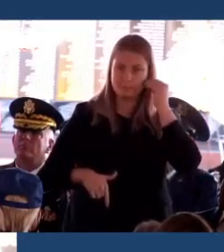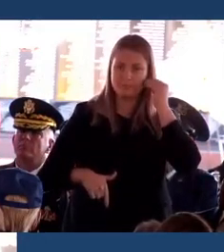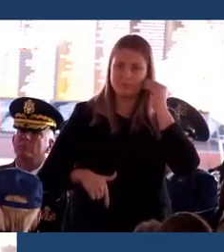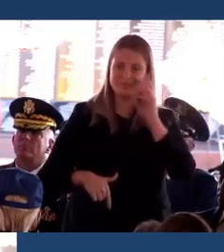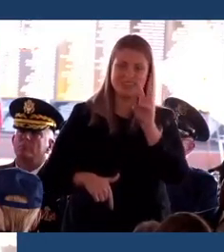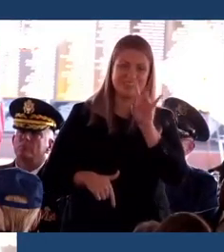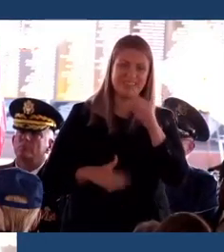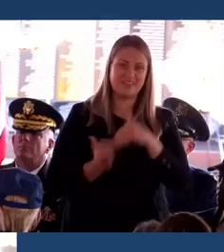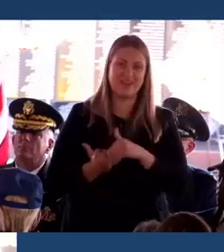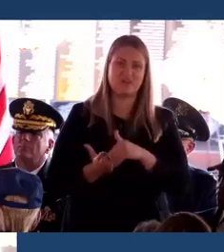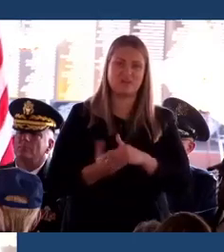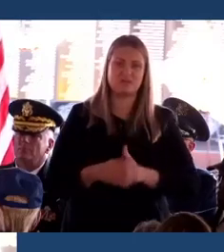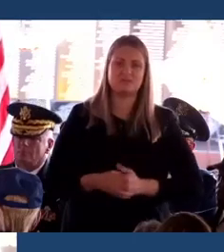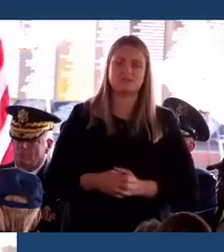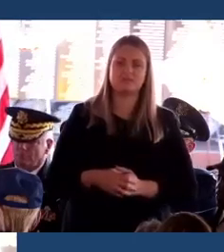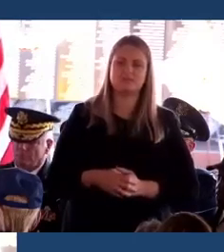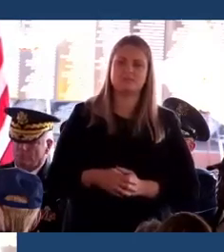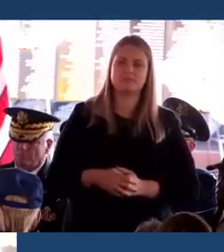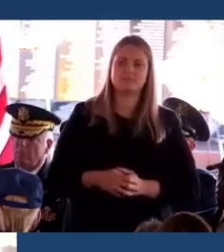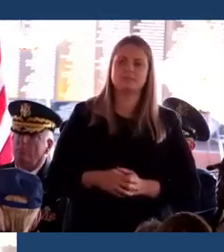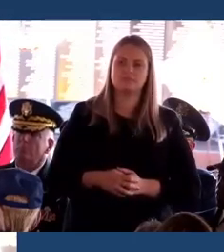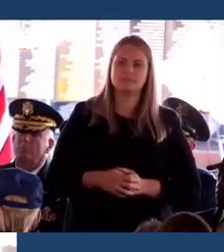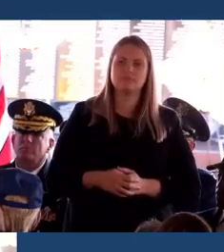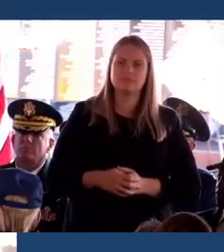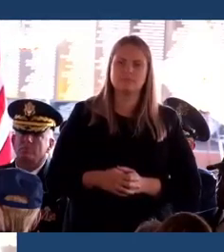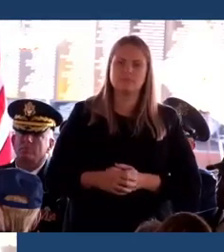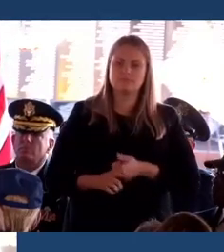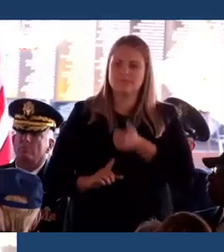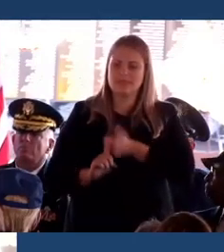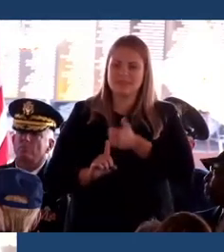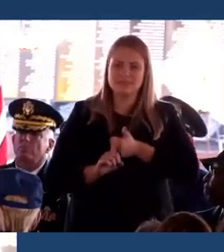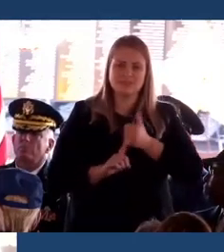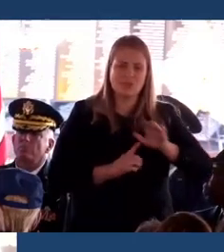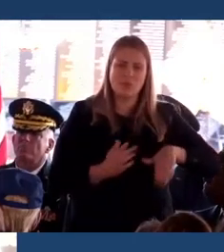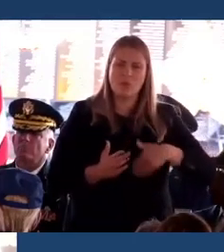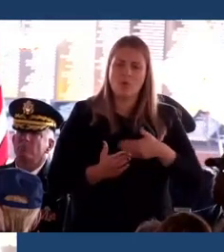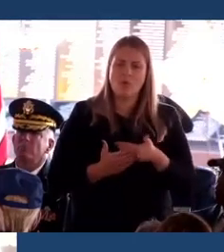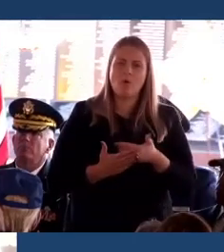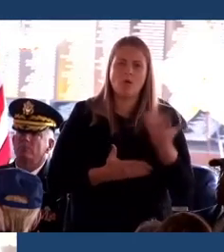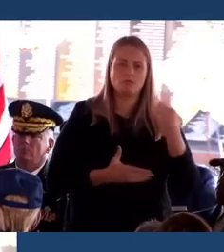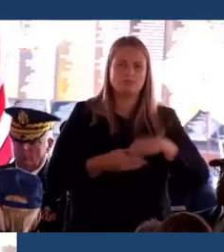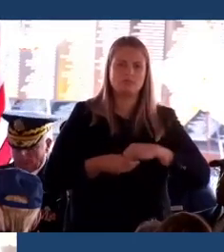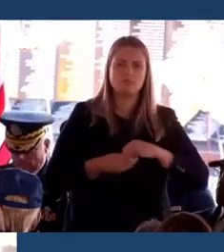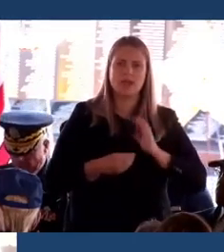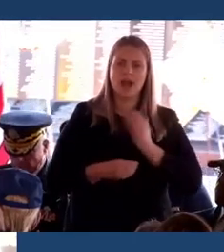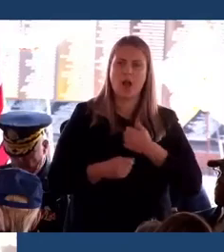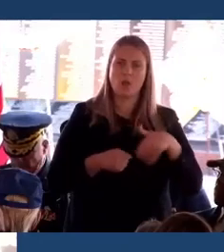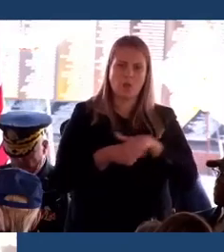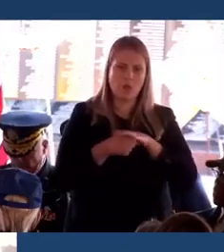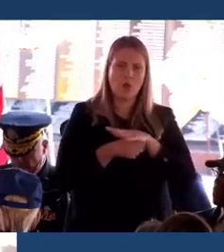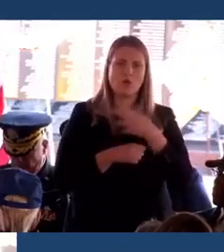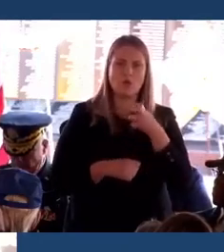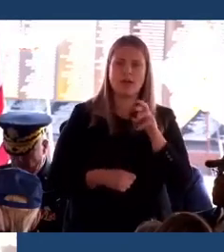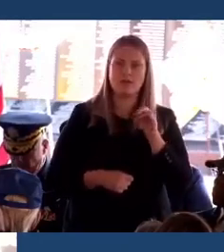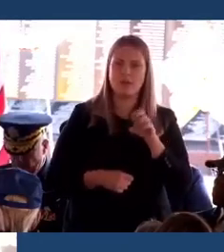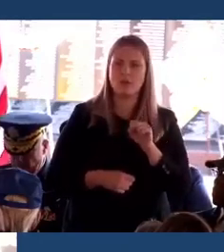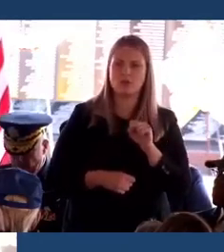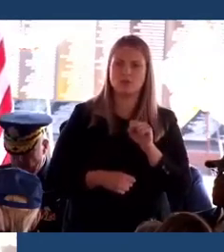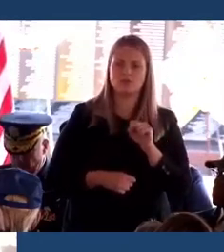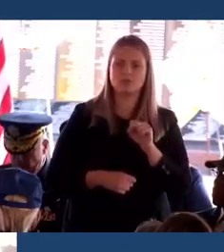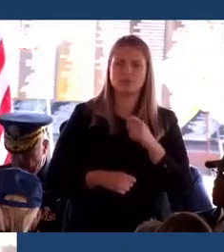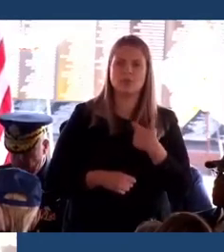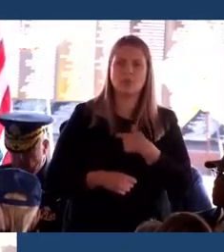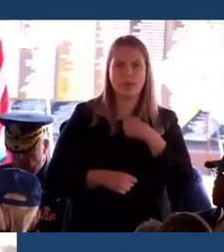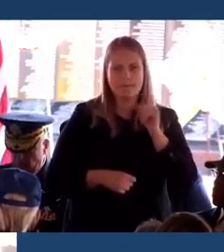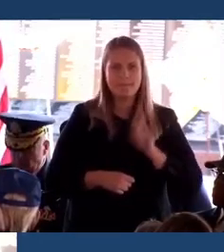68,000. Because every one of them play a part and are our local heroes, we all have